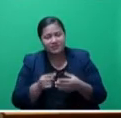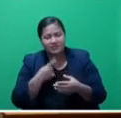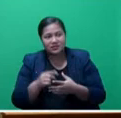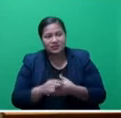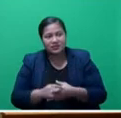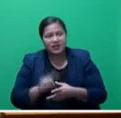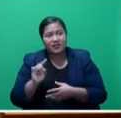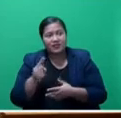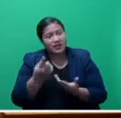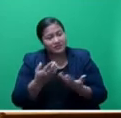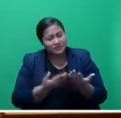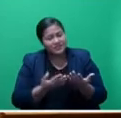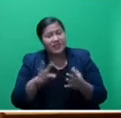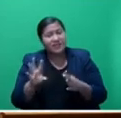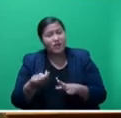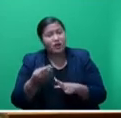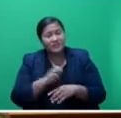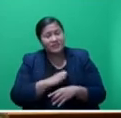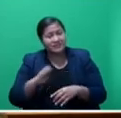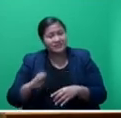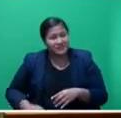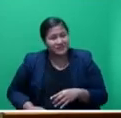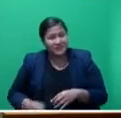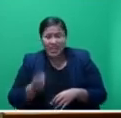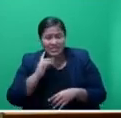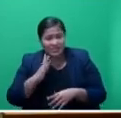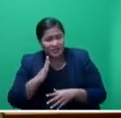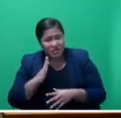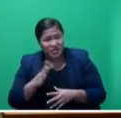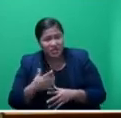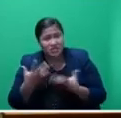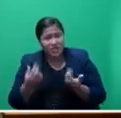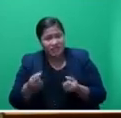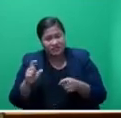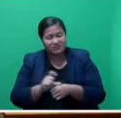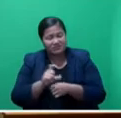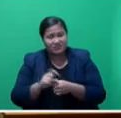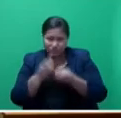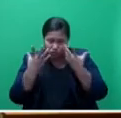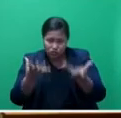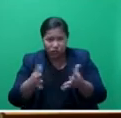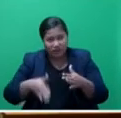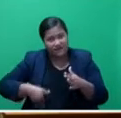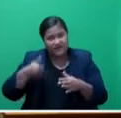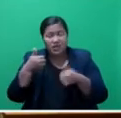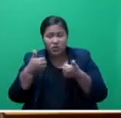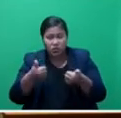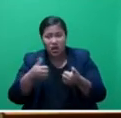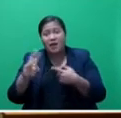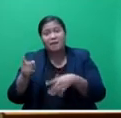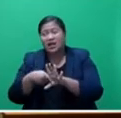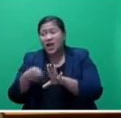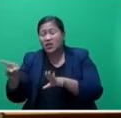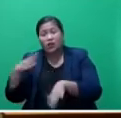every address from the throne, this speech is without doubt aimed at creating a feel-good impression, but the ground reality is otherwise.